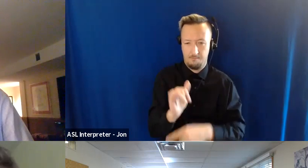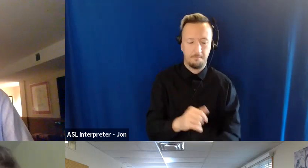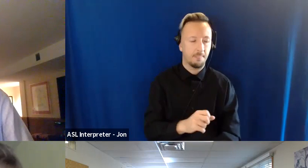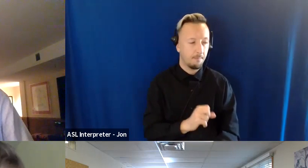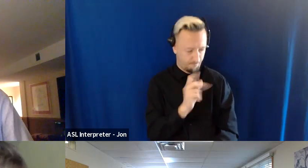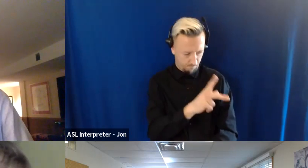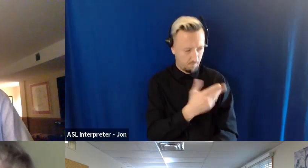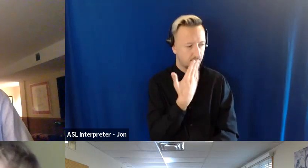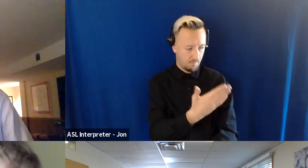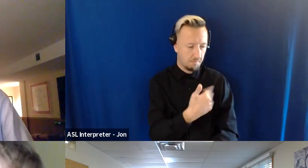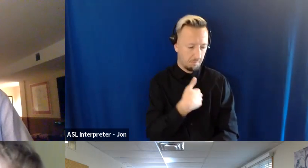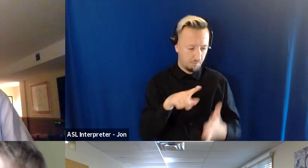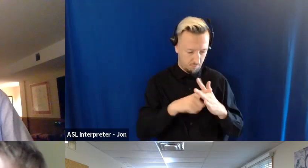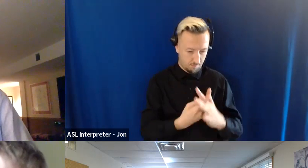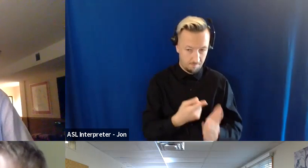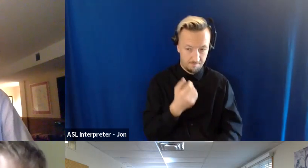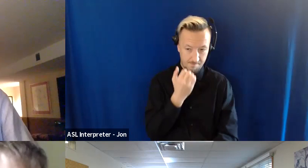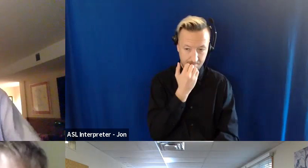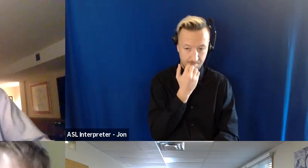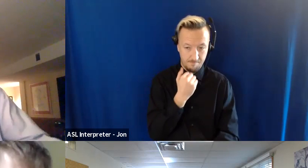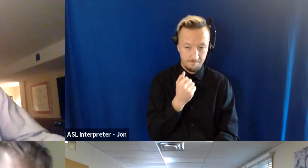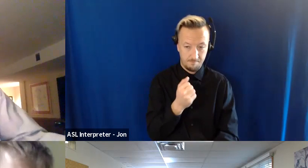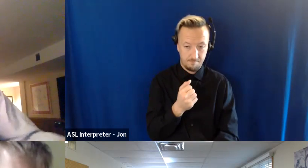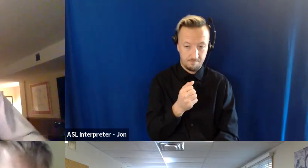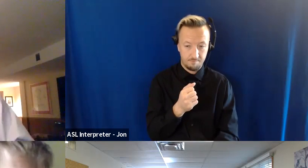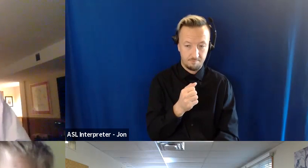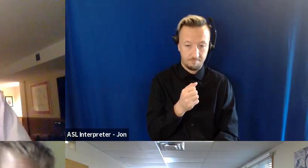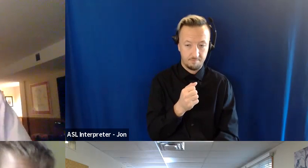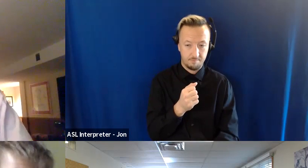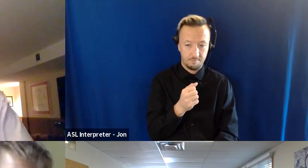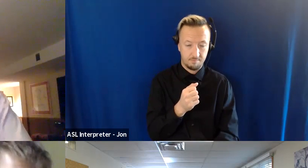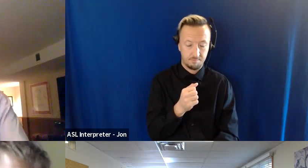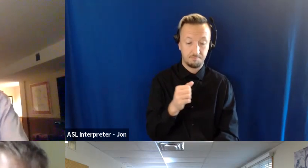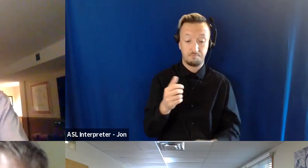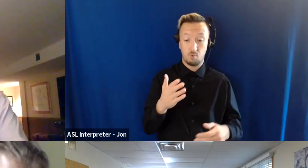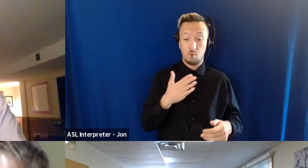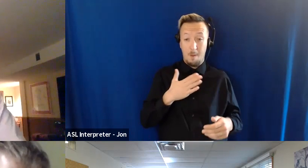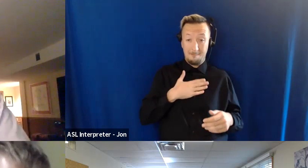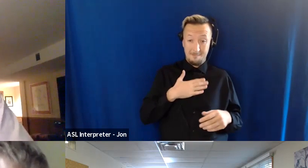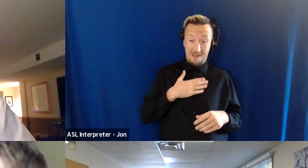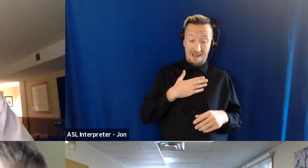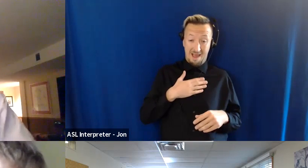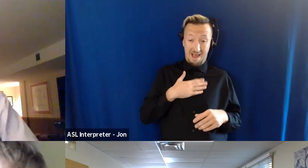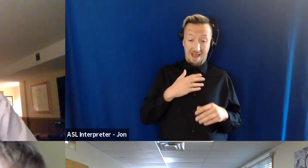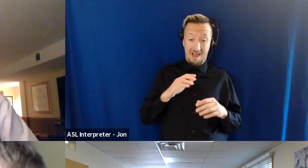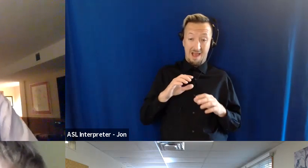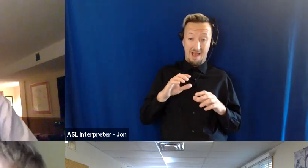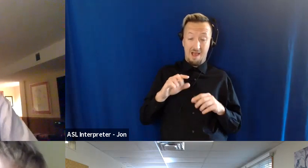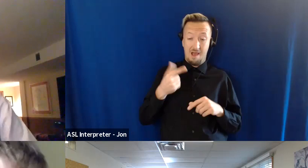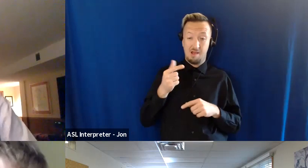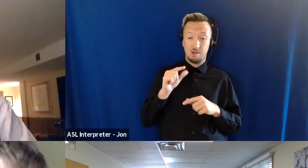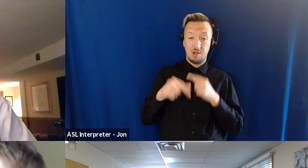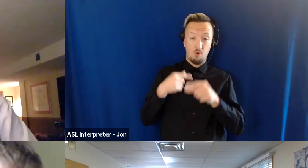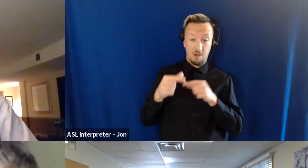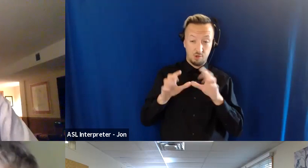Sure. I'll start off. No problem. People in my generation view disabled people as just